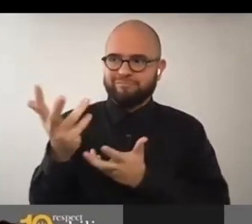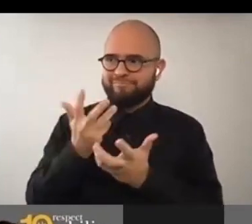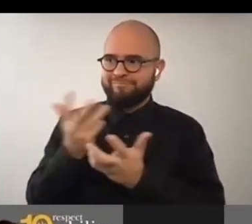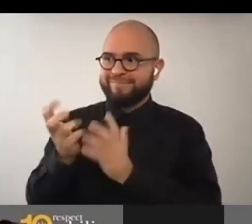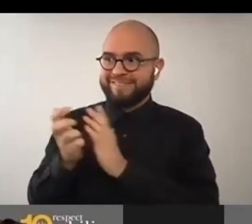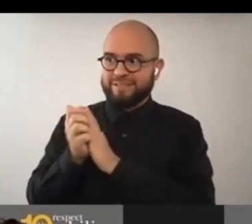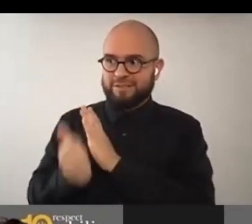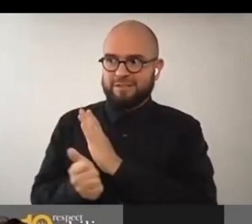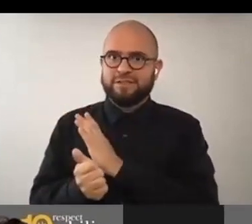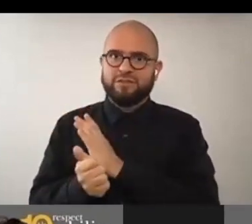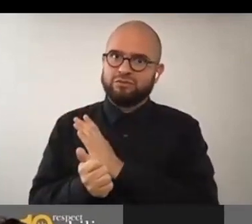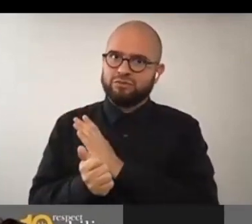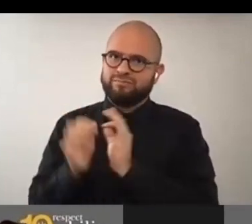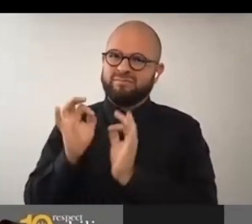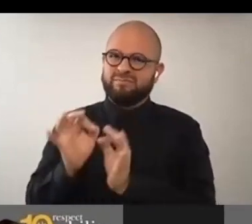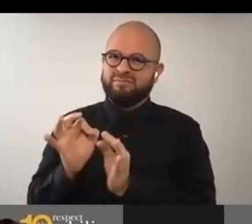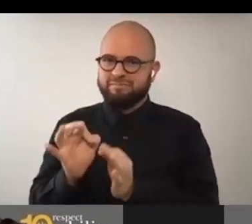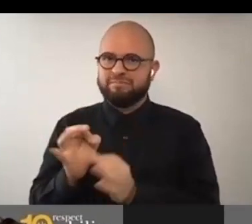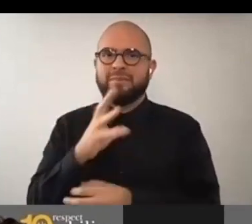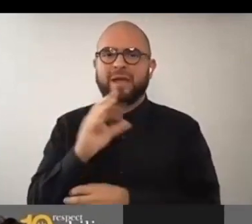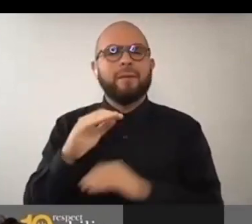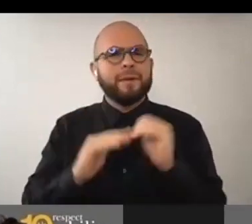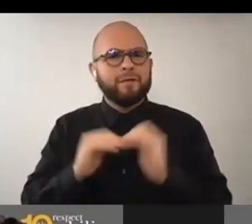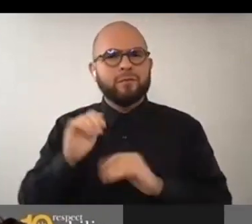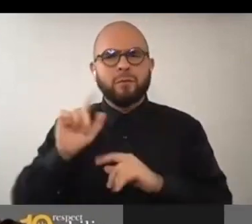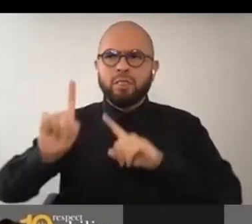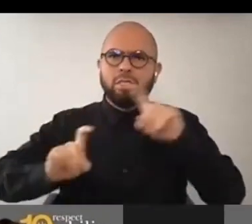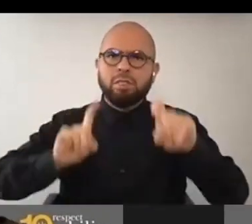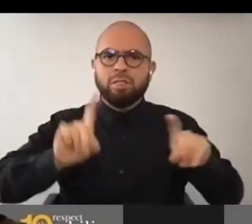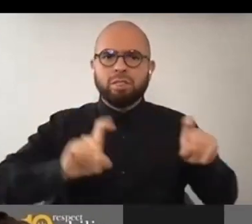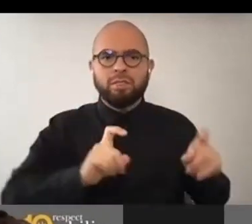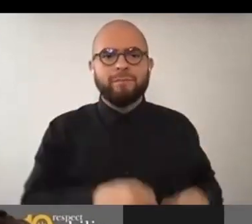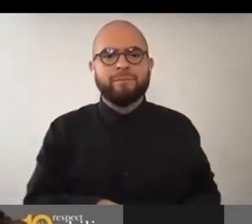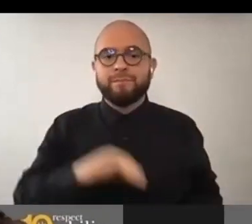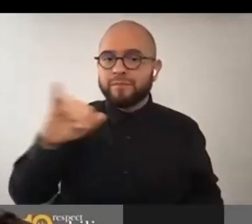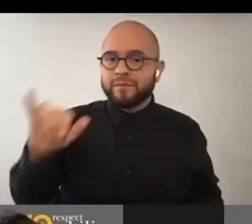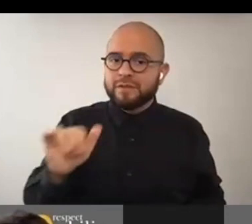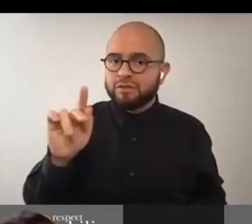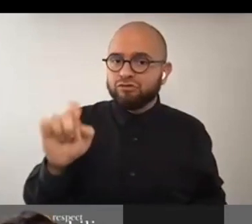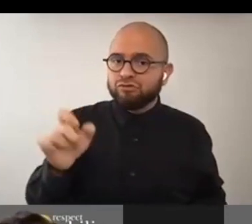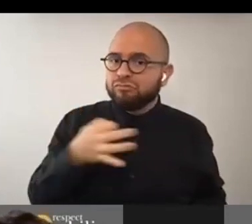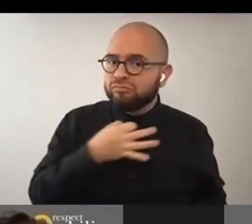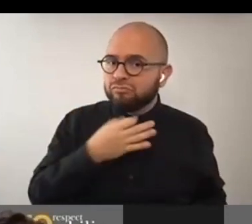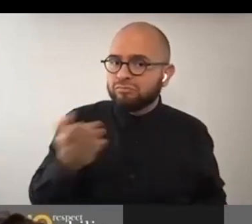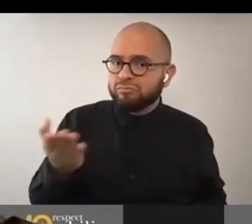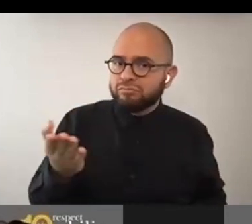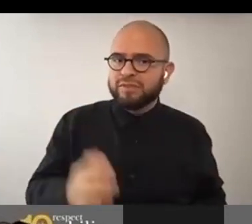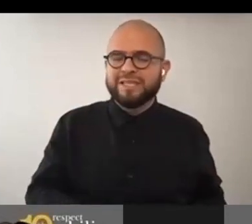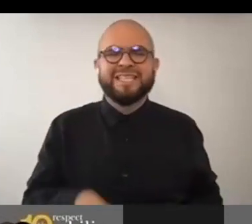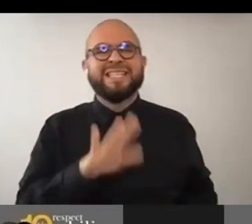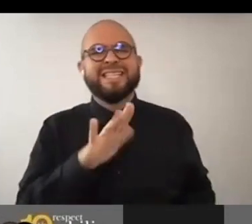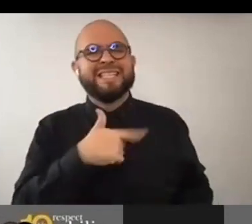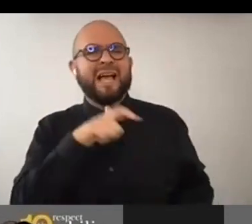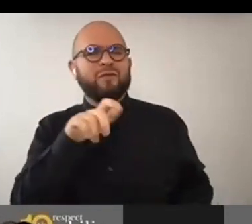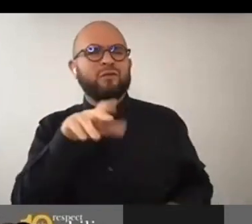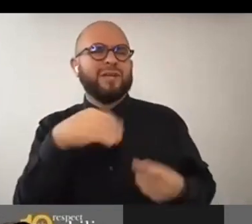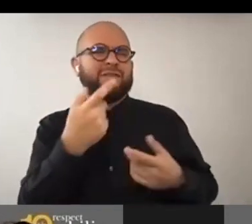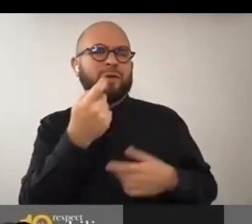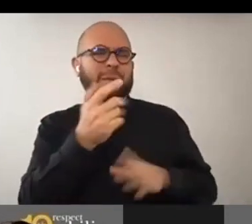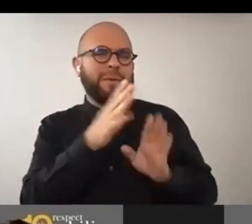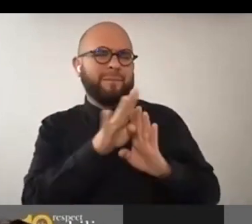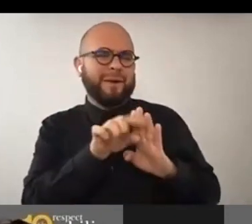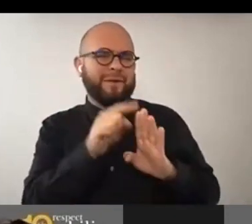being comfortable asking questions. I love that. Jake, how about you? So I have to provide a little background on this question. Okay.